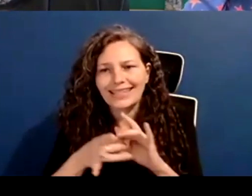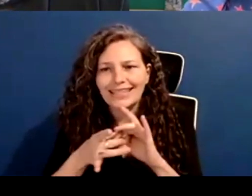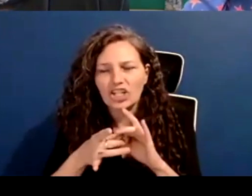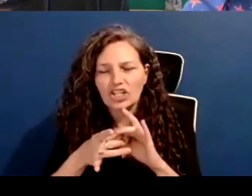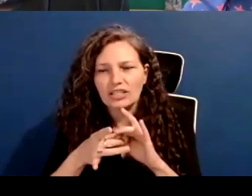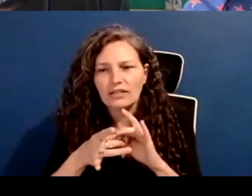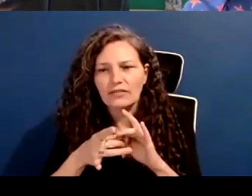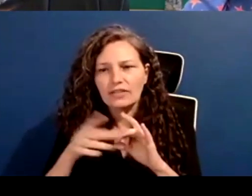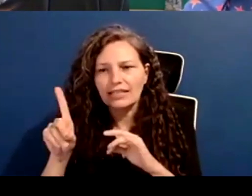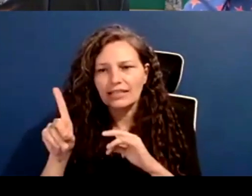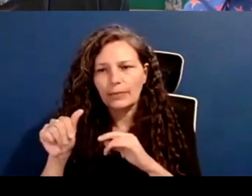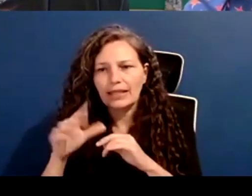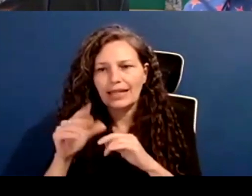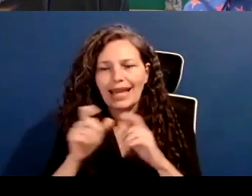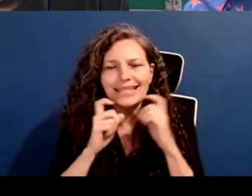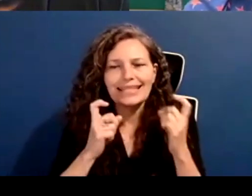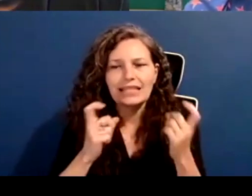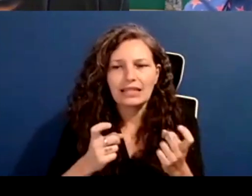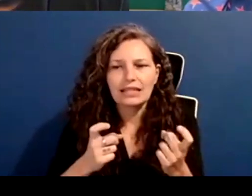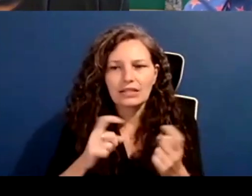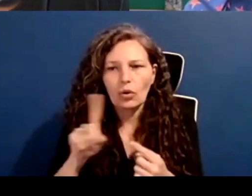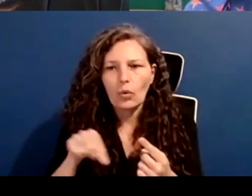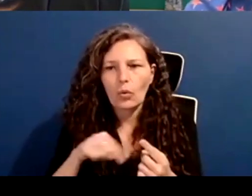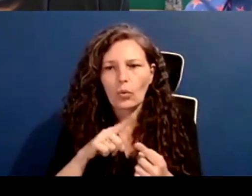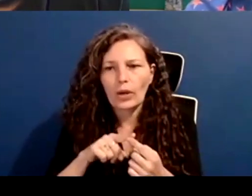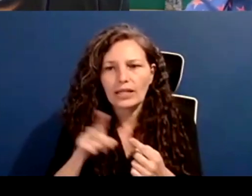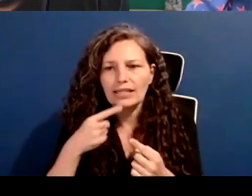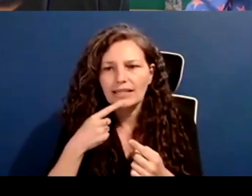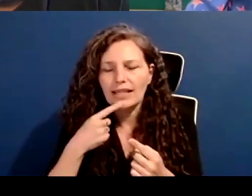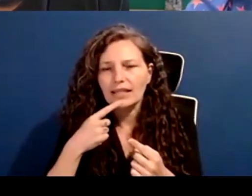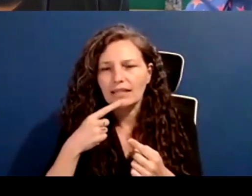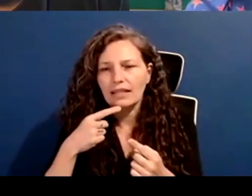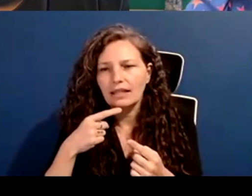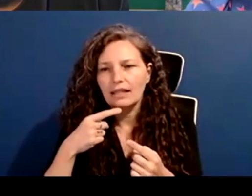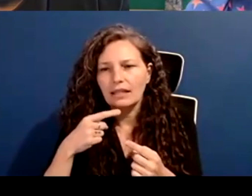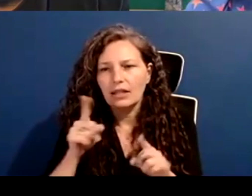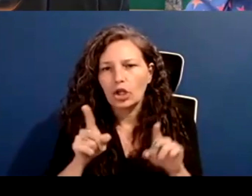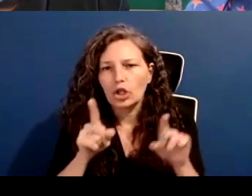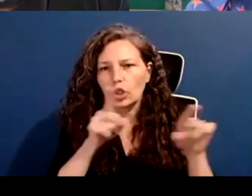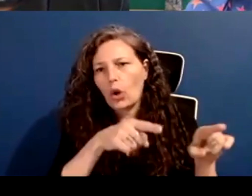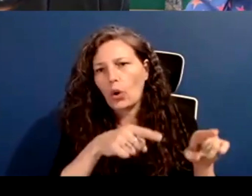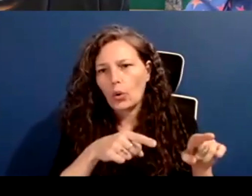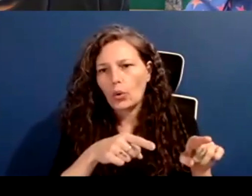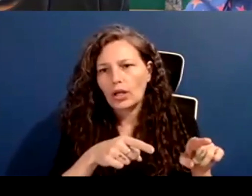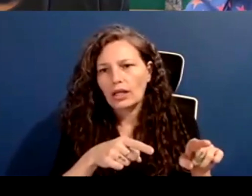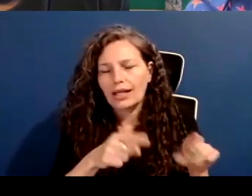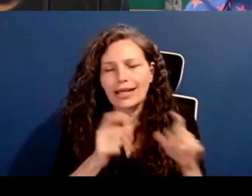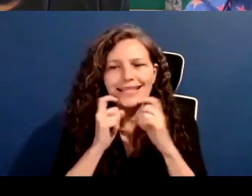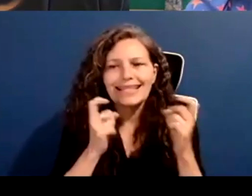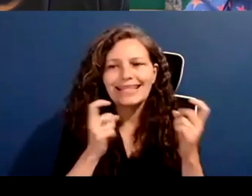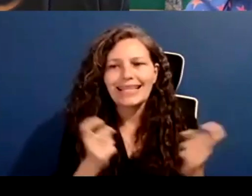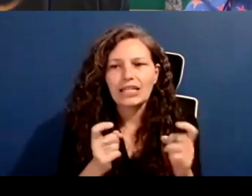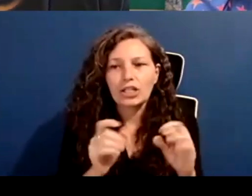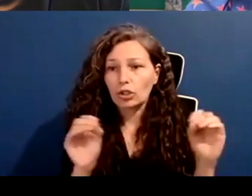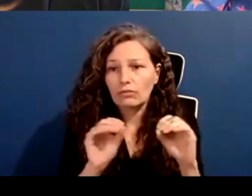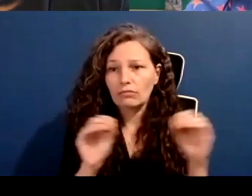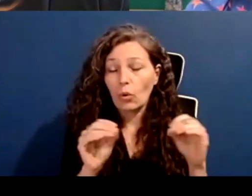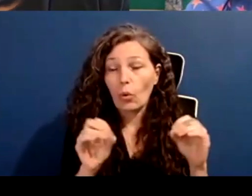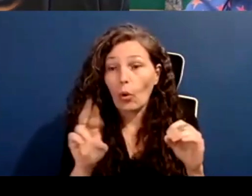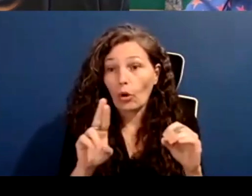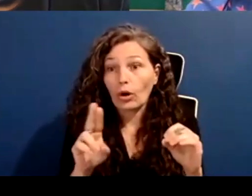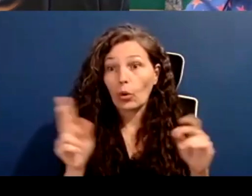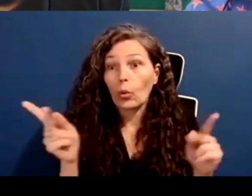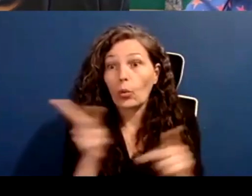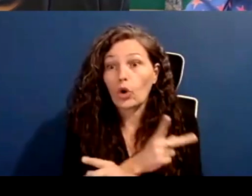he says, go and sin no more or something else worse might happen, I tend to place that